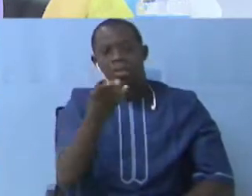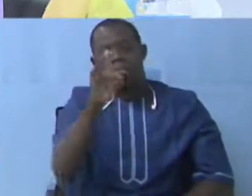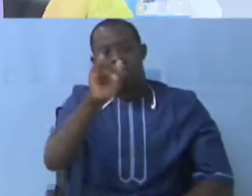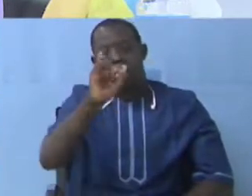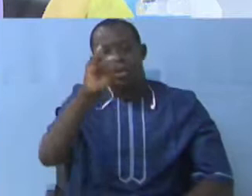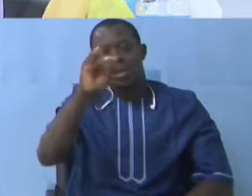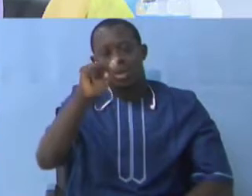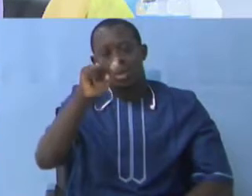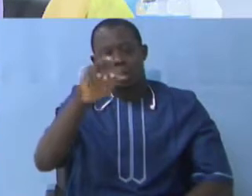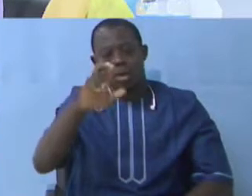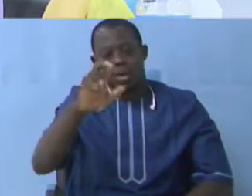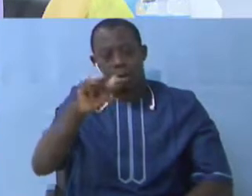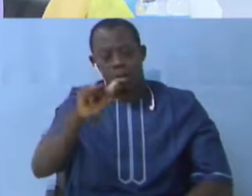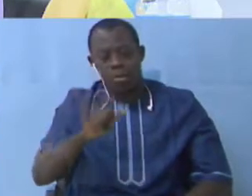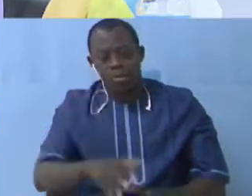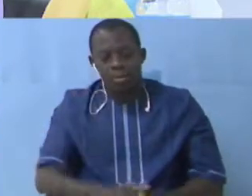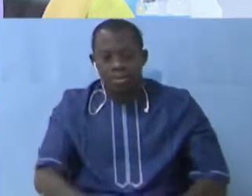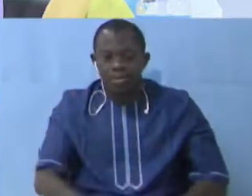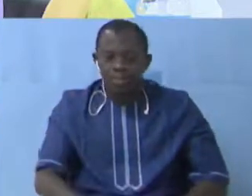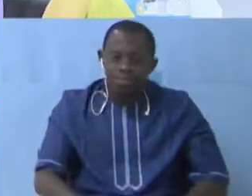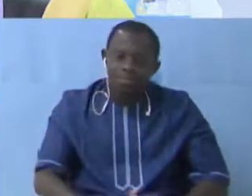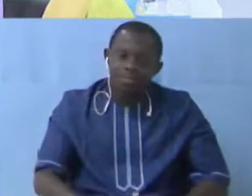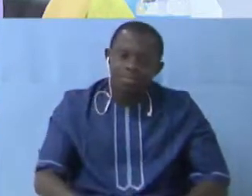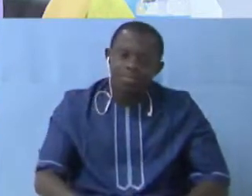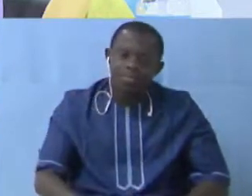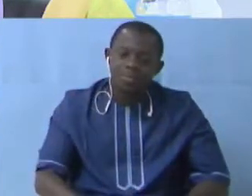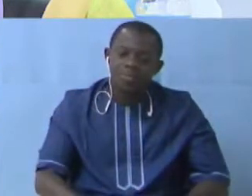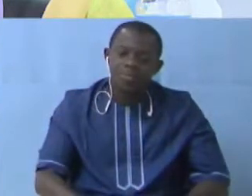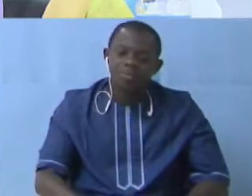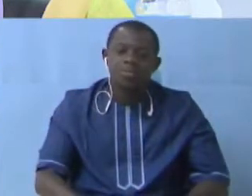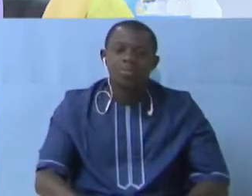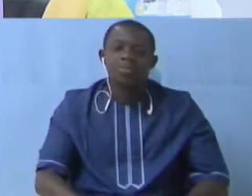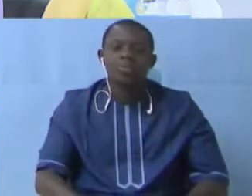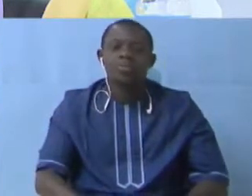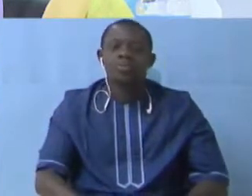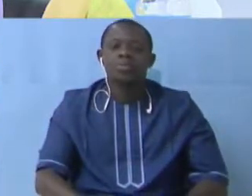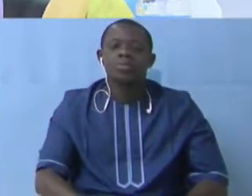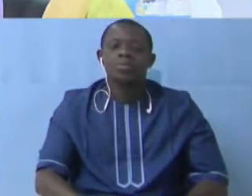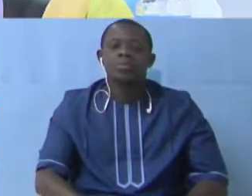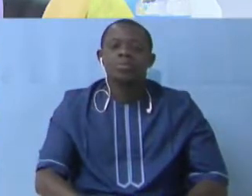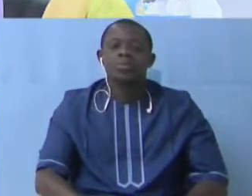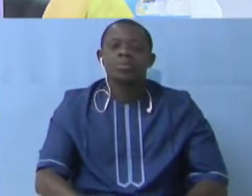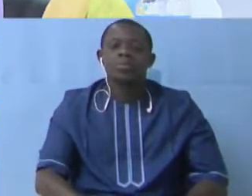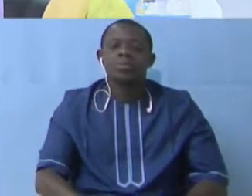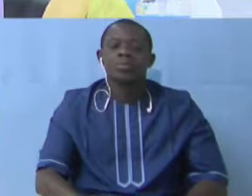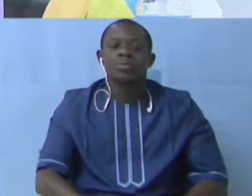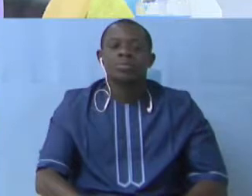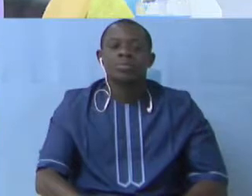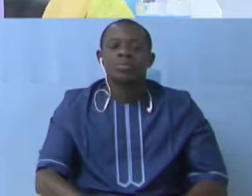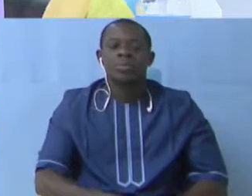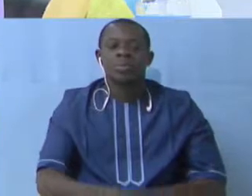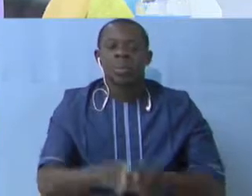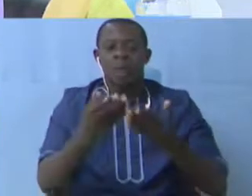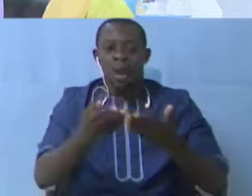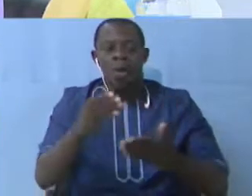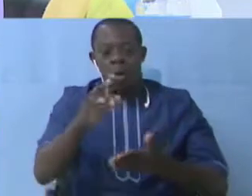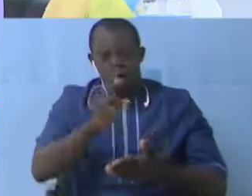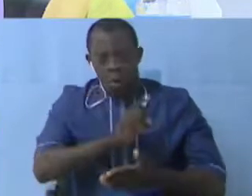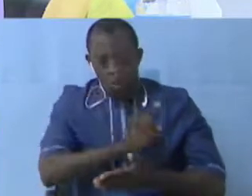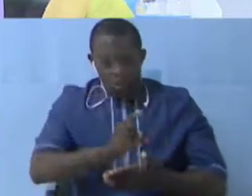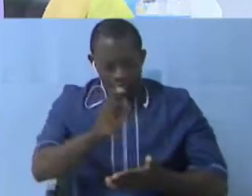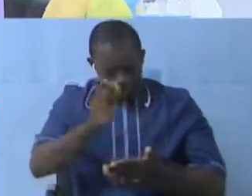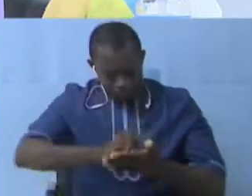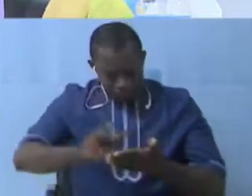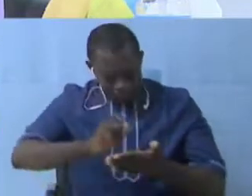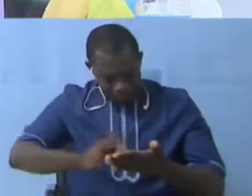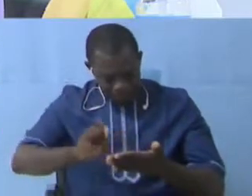ak itamit di rey ak Deda Haidara. So we wrote to the president to request that an investigation be done. ñu bind